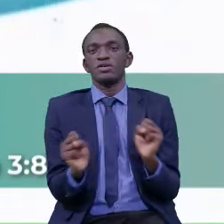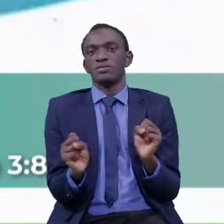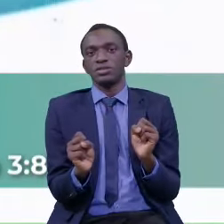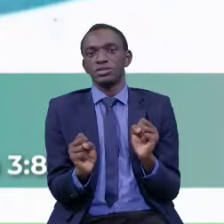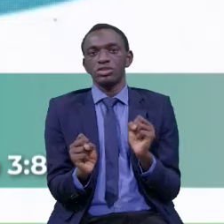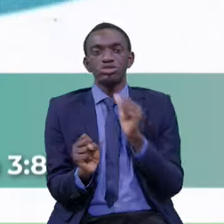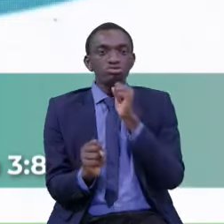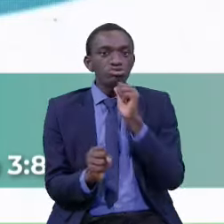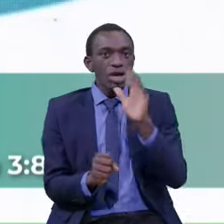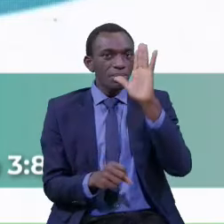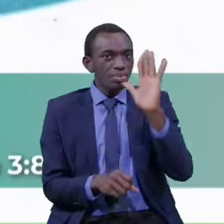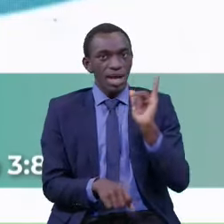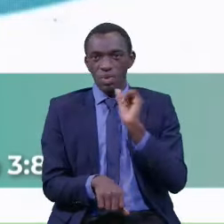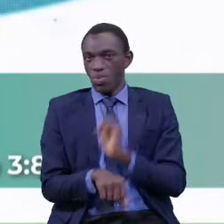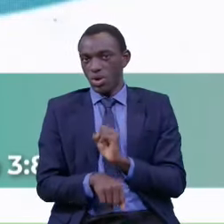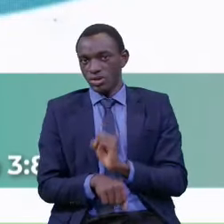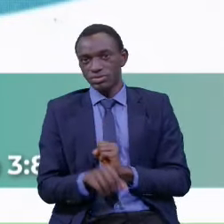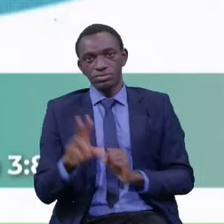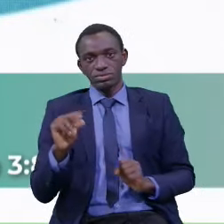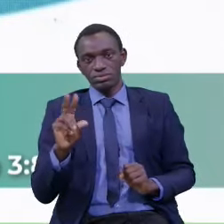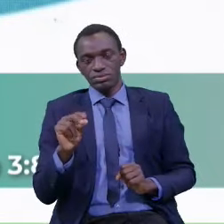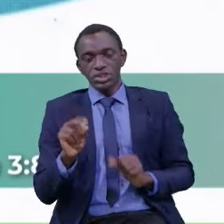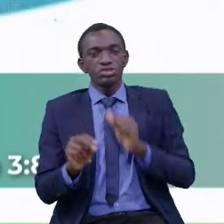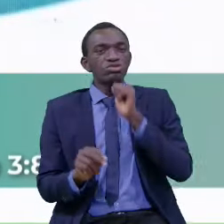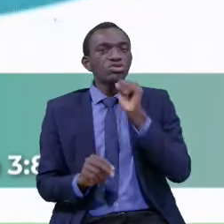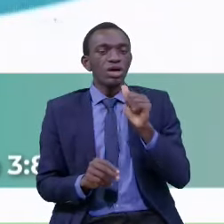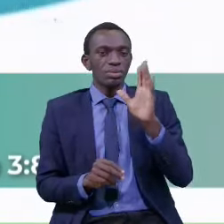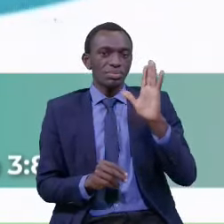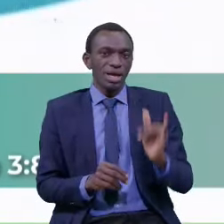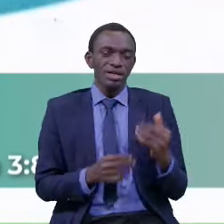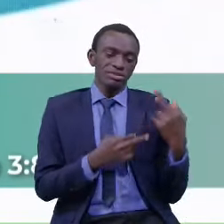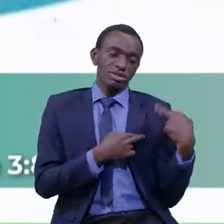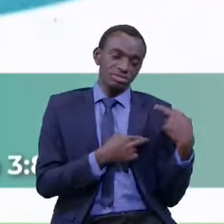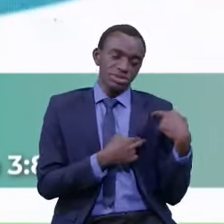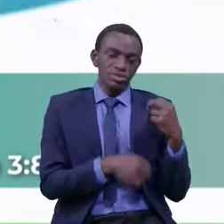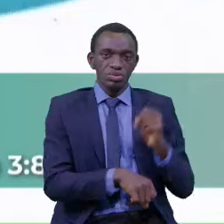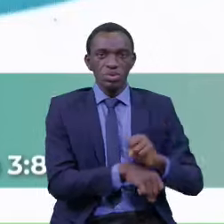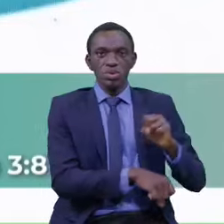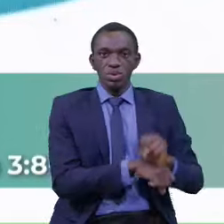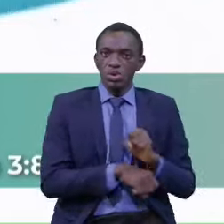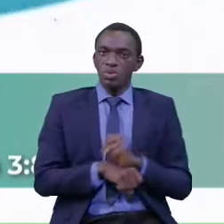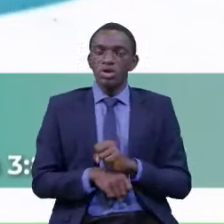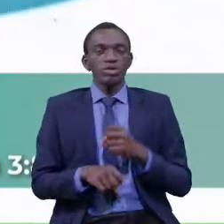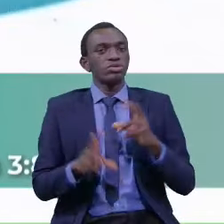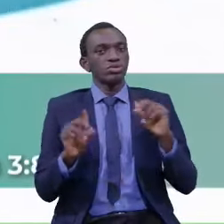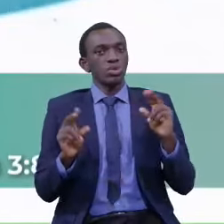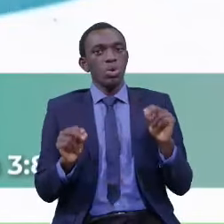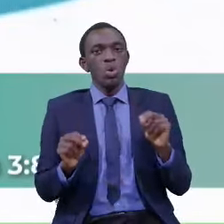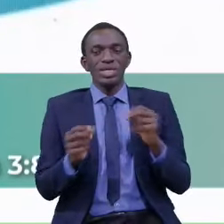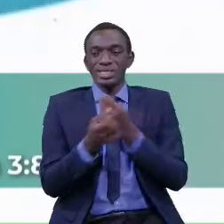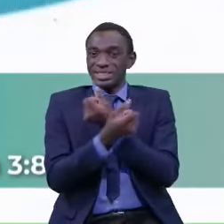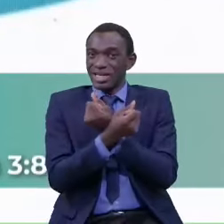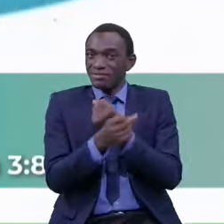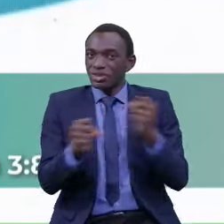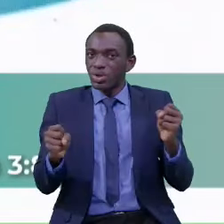activity, not by duty, not by responsibility. Salvation comes